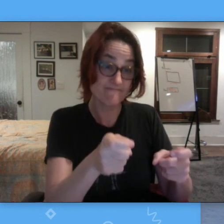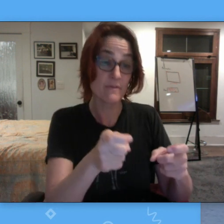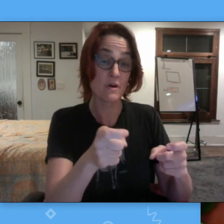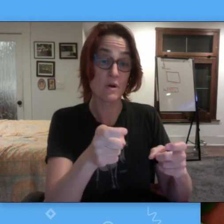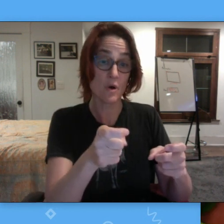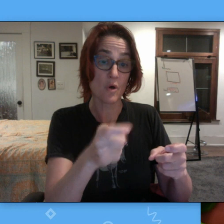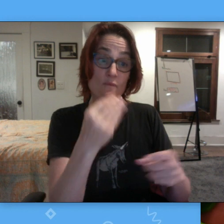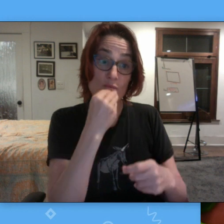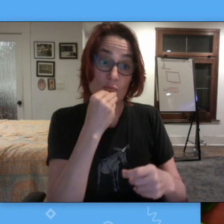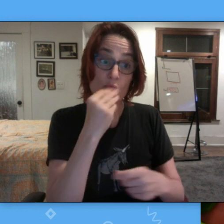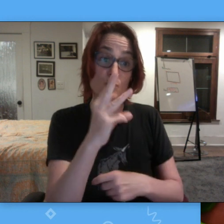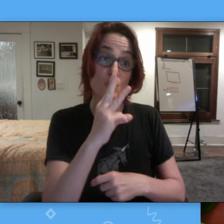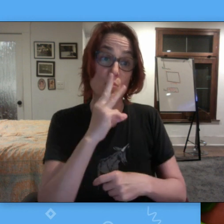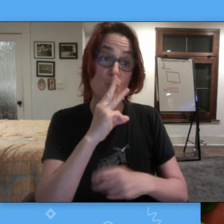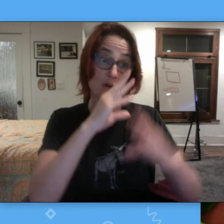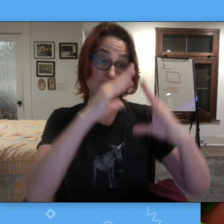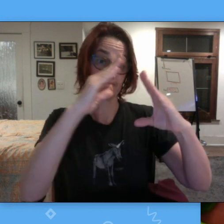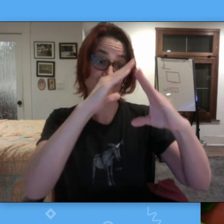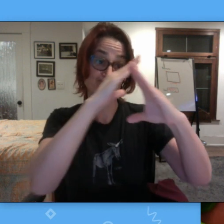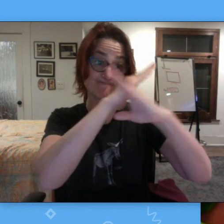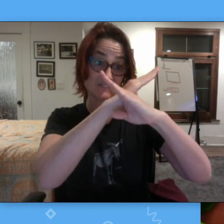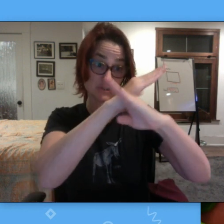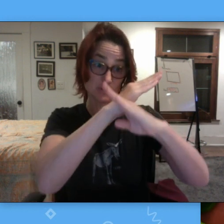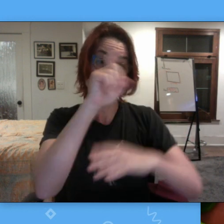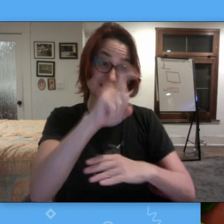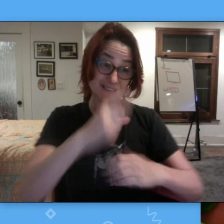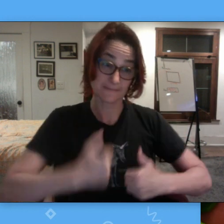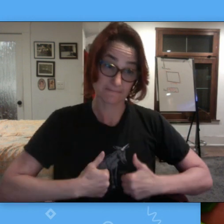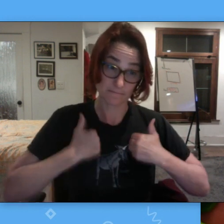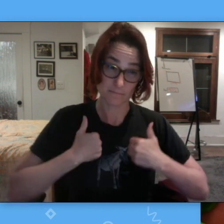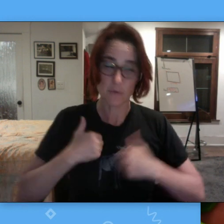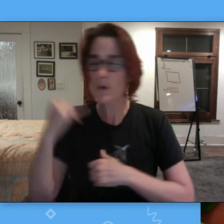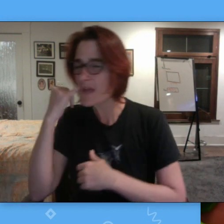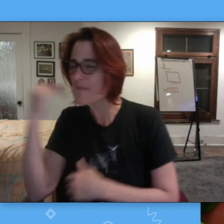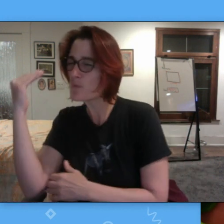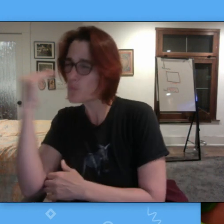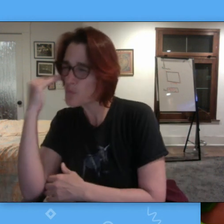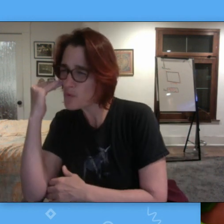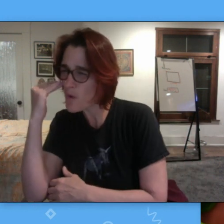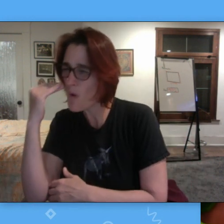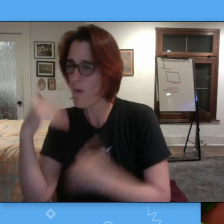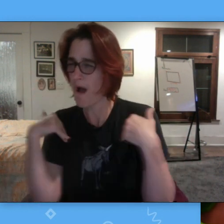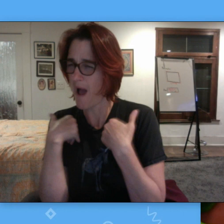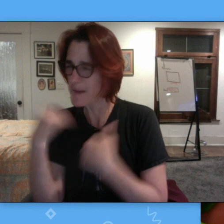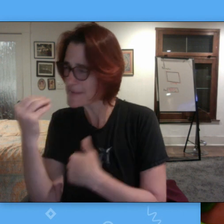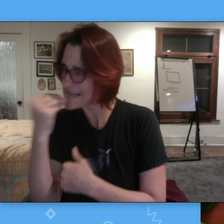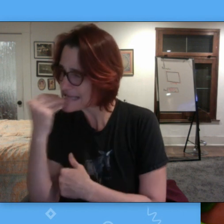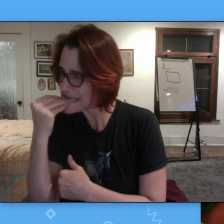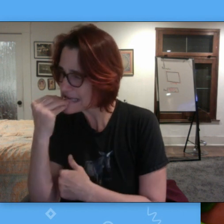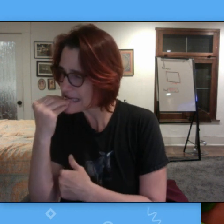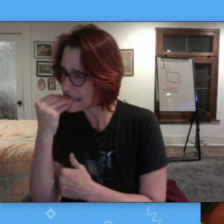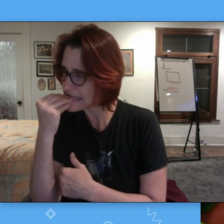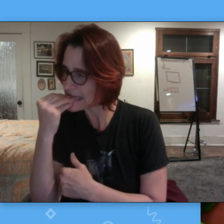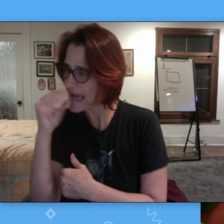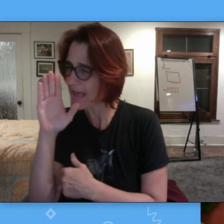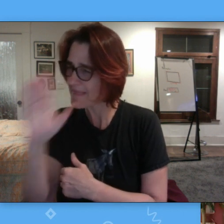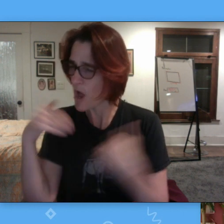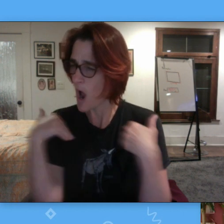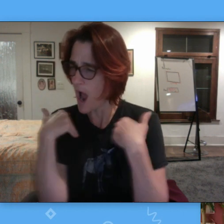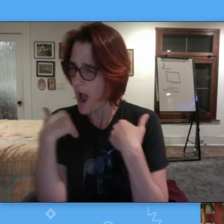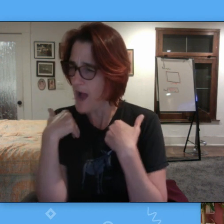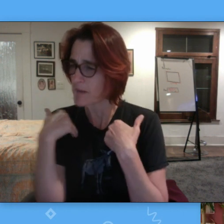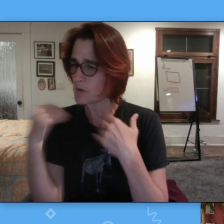survive. So by knowing what the animal eats and its unique adaptations or features, we can figure out what habitat the animal's